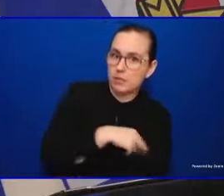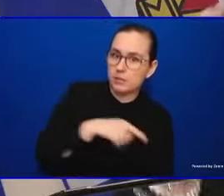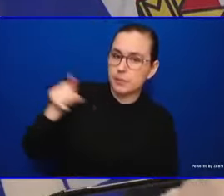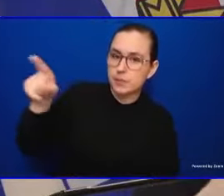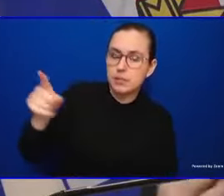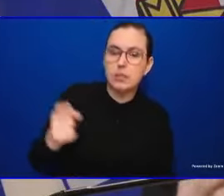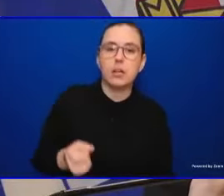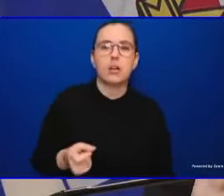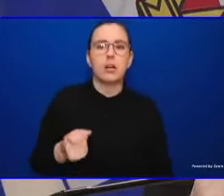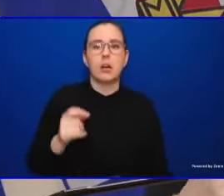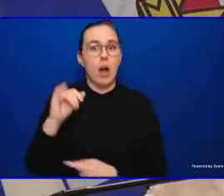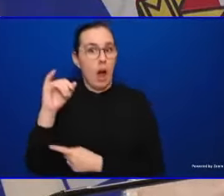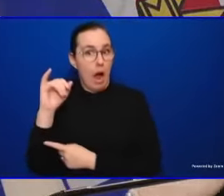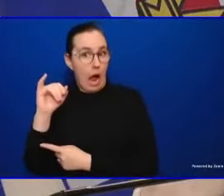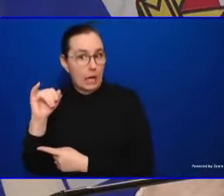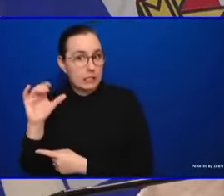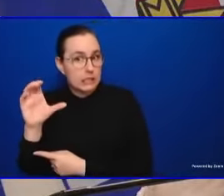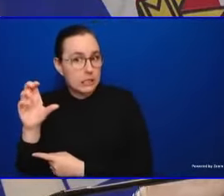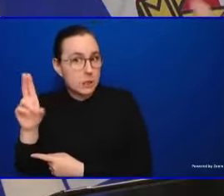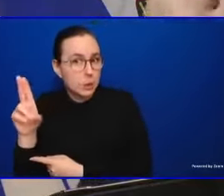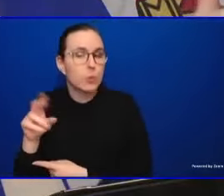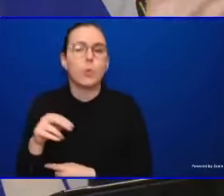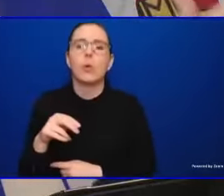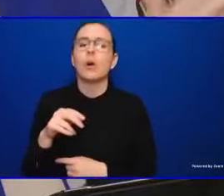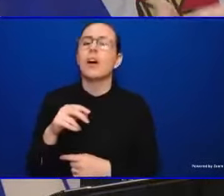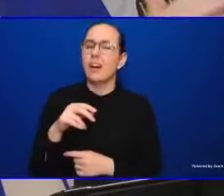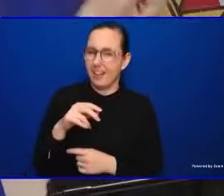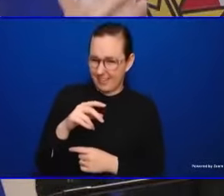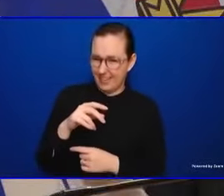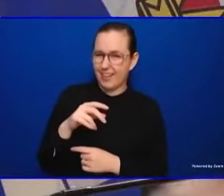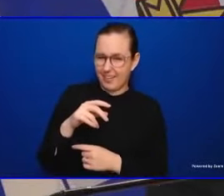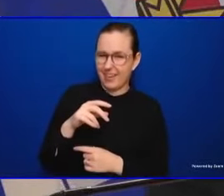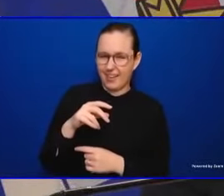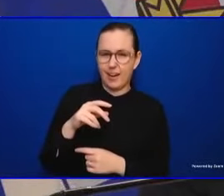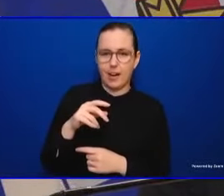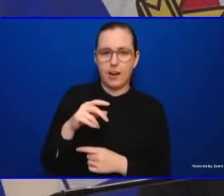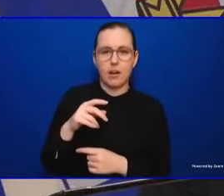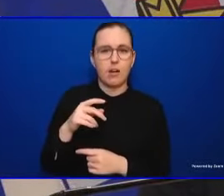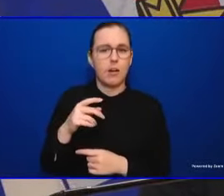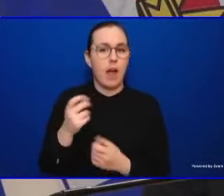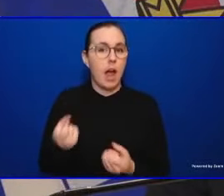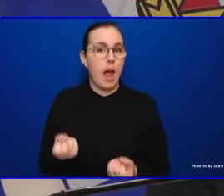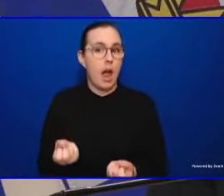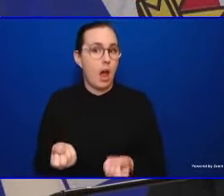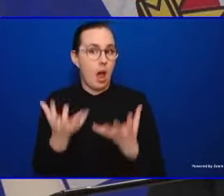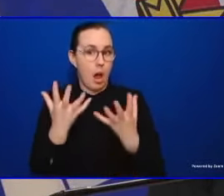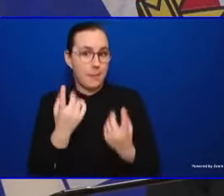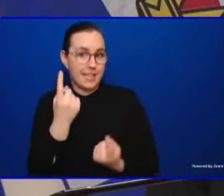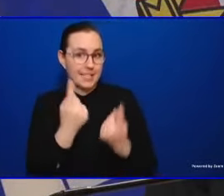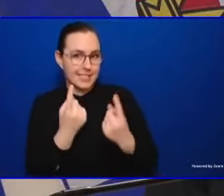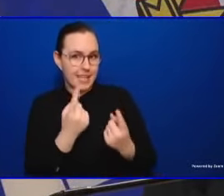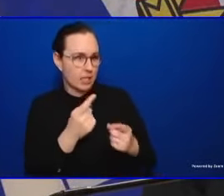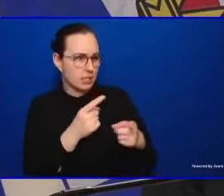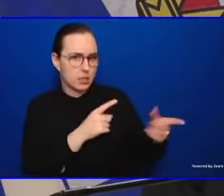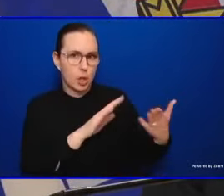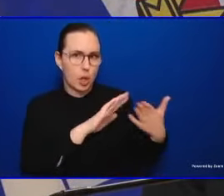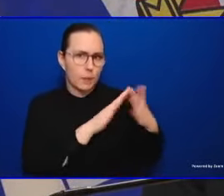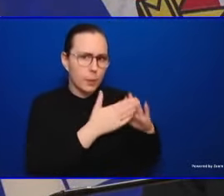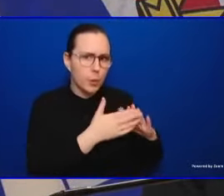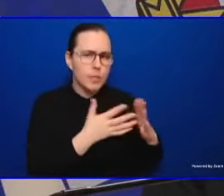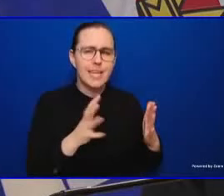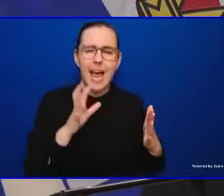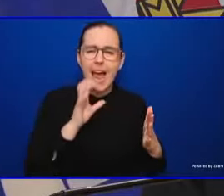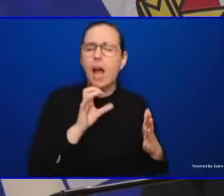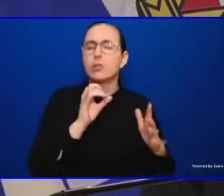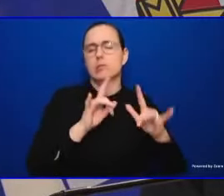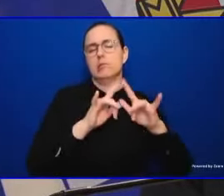groups and different communities. That helps us put the testing and the daily counts in perspective. We are also, we have